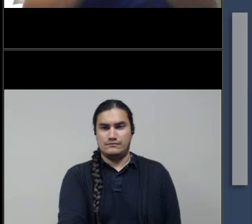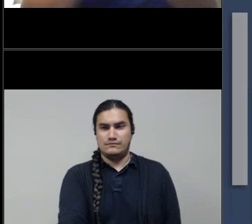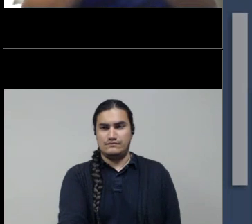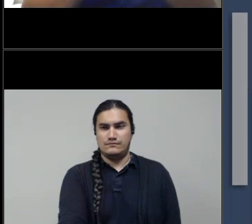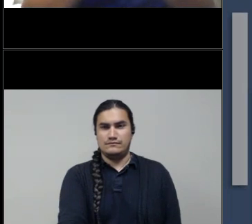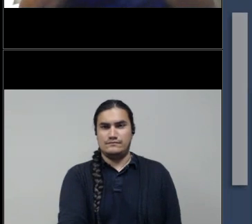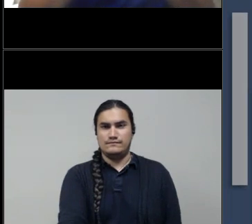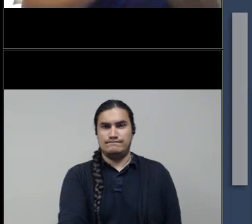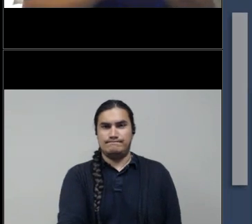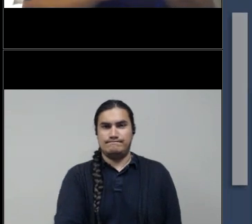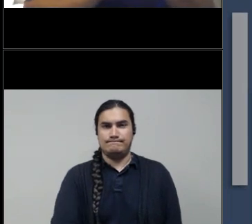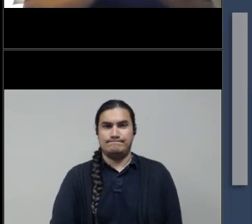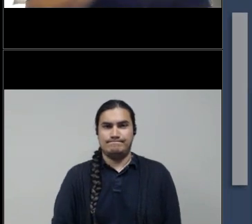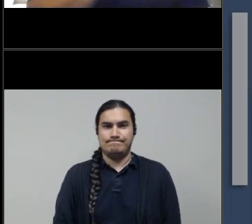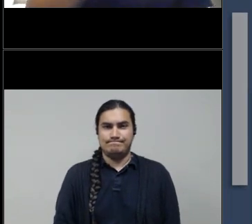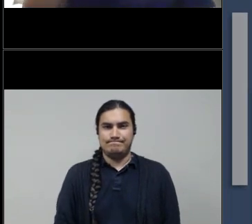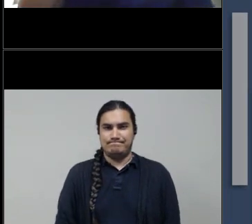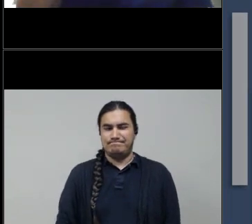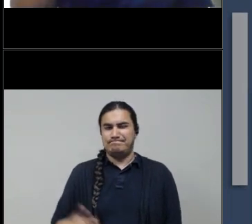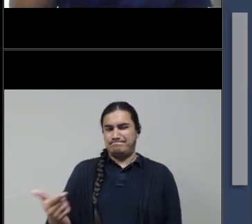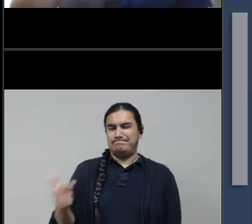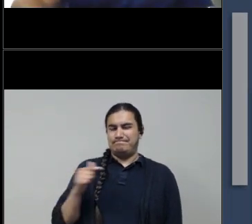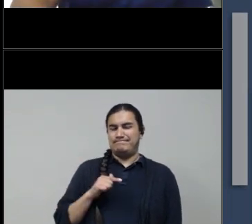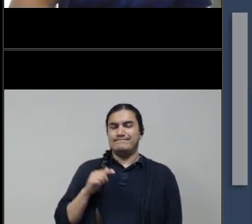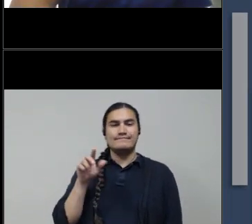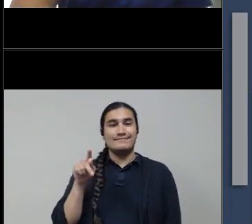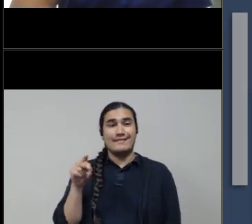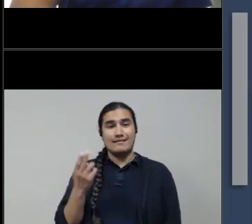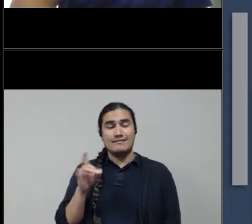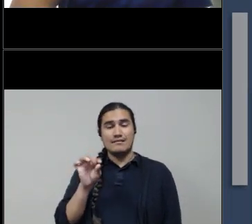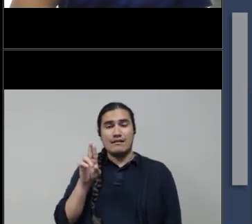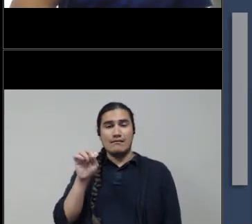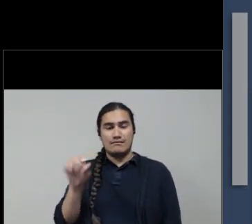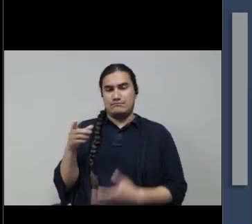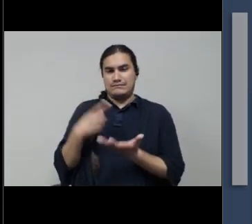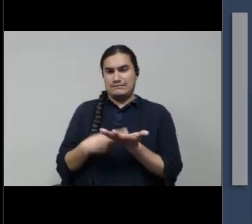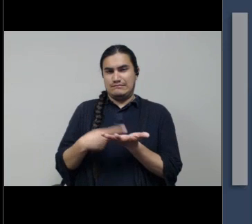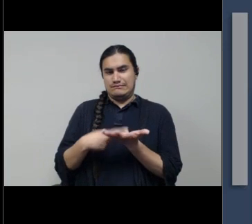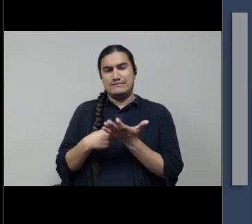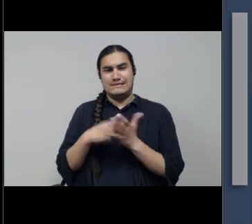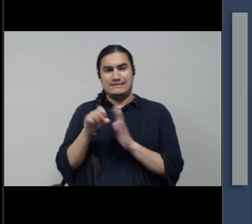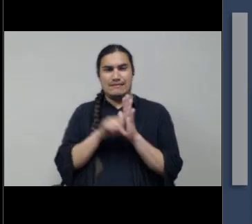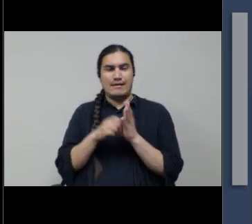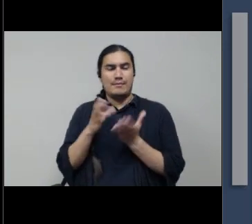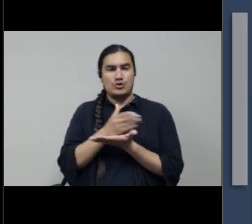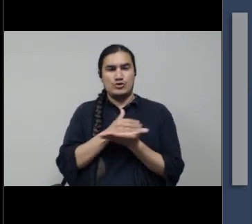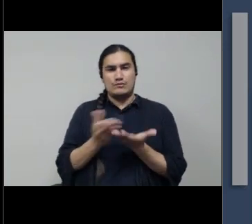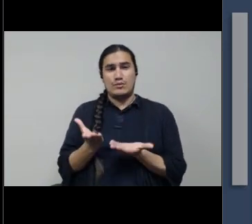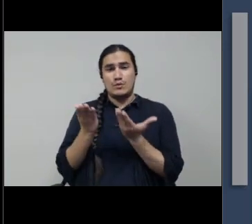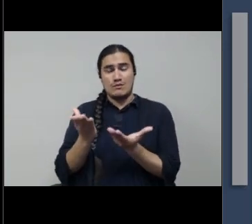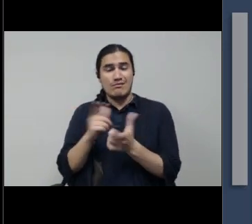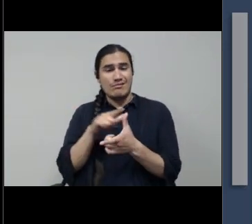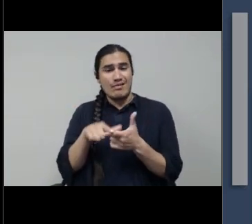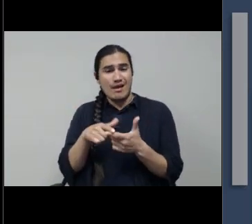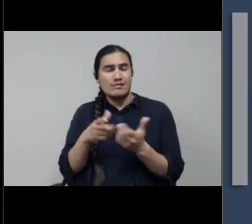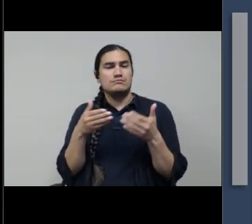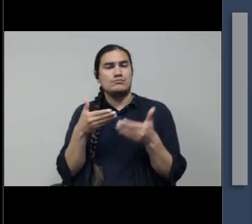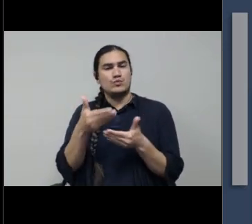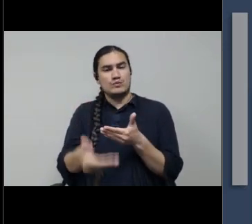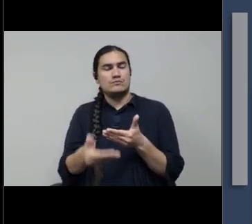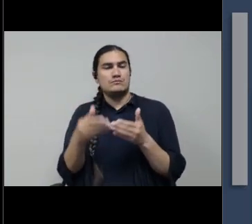sign up. Keith Duncan discussed the state budget proposal and may revise. And then he moved on to a discussion on the